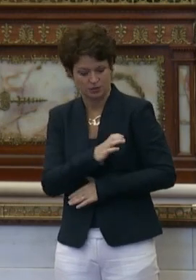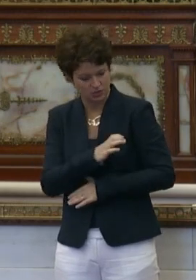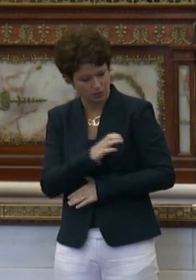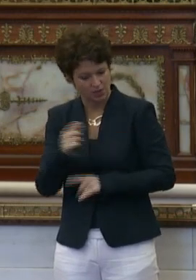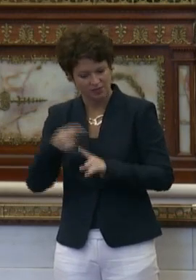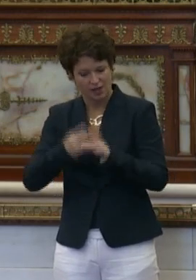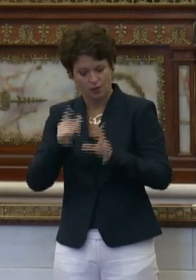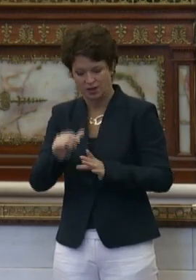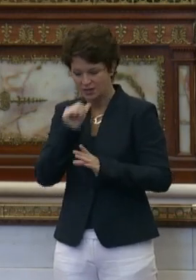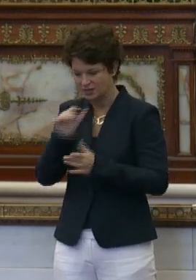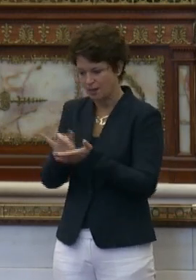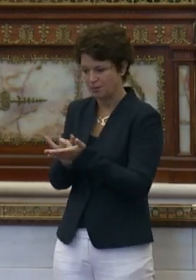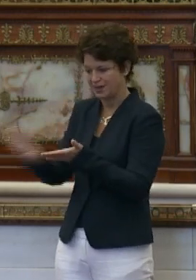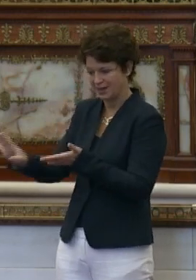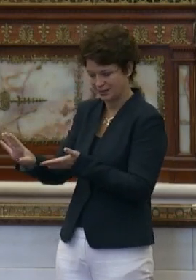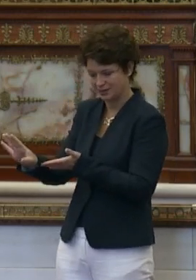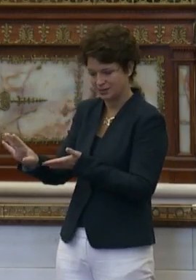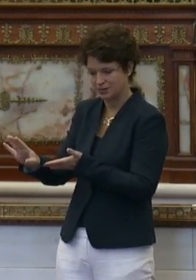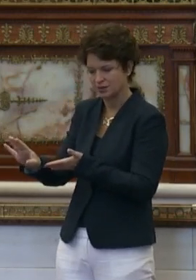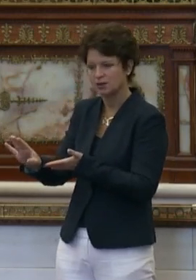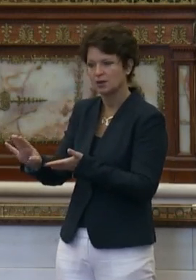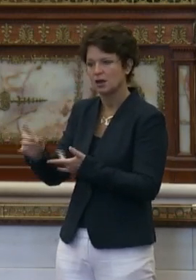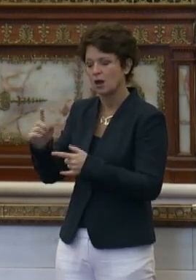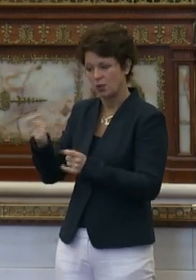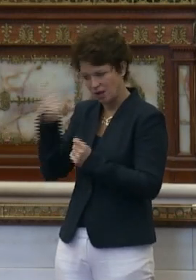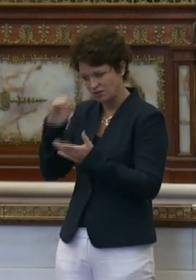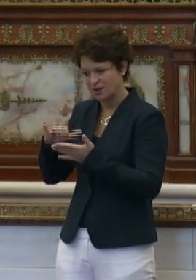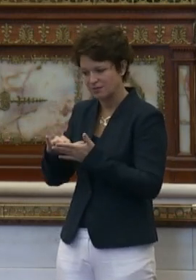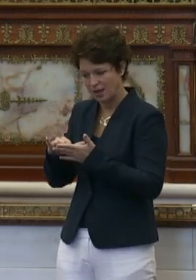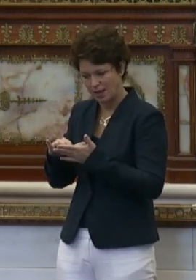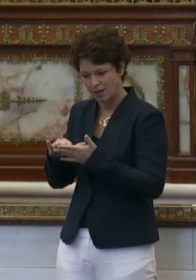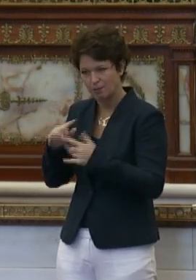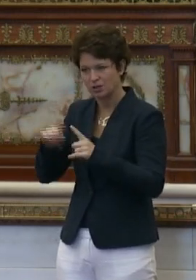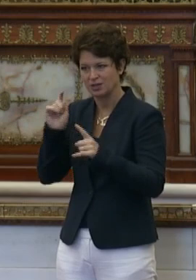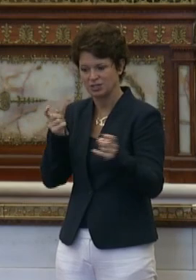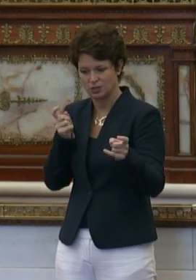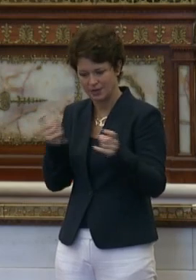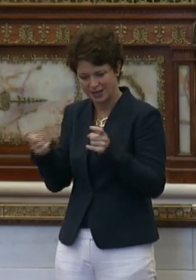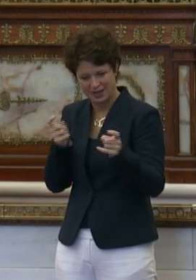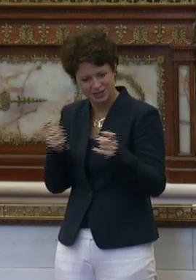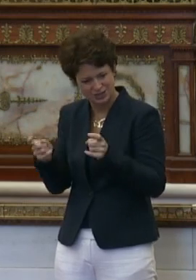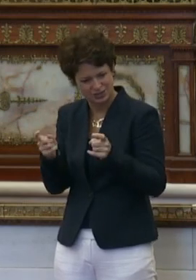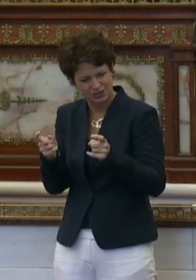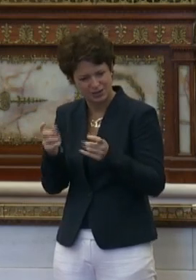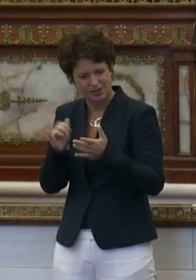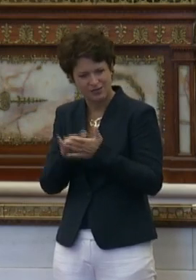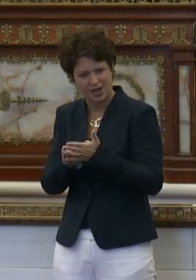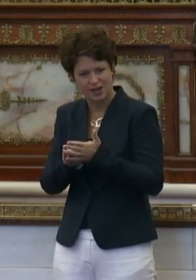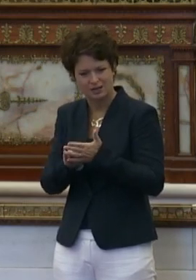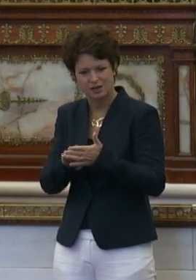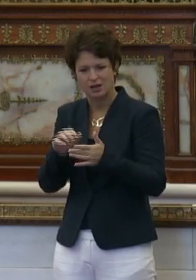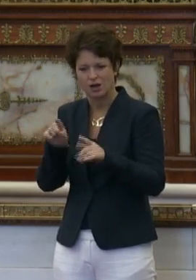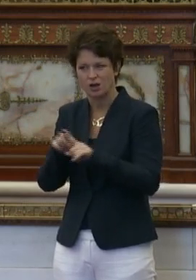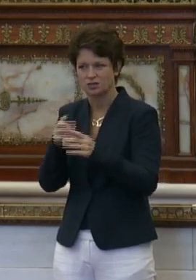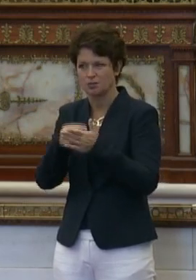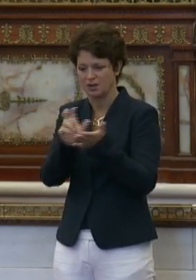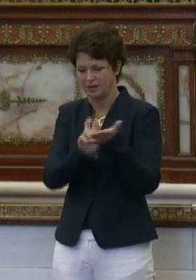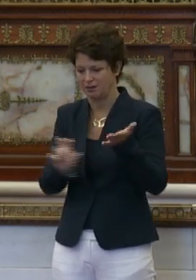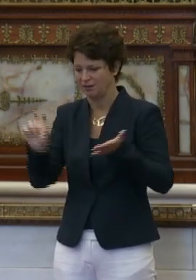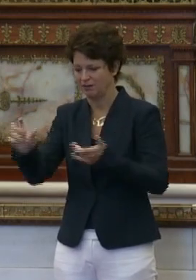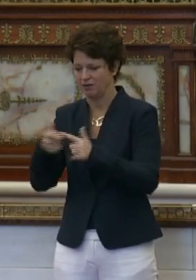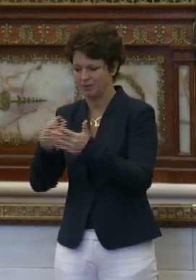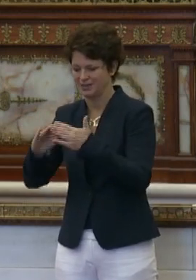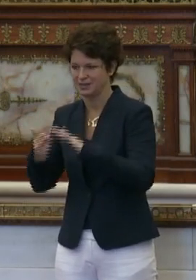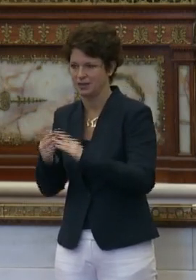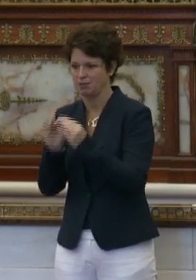tenants not be kicked to the curb, we understand that, but it needs to be funded. It needs to be funded by the city. So it's not on the